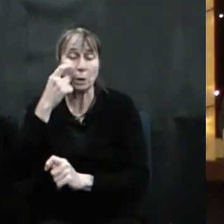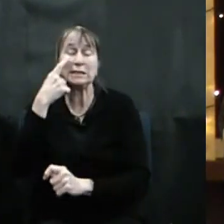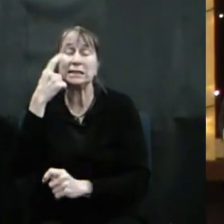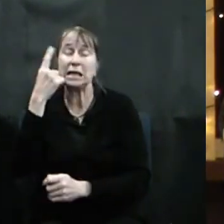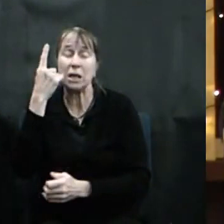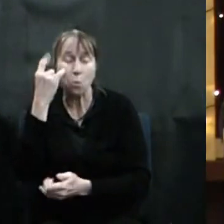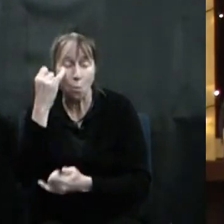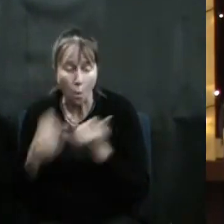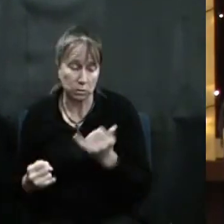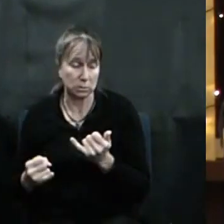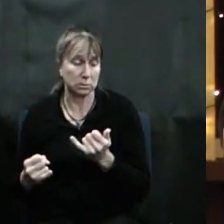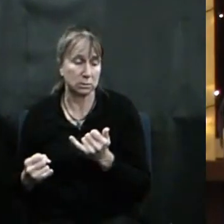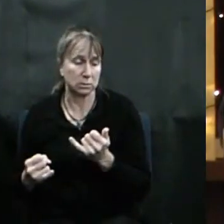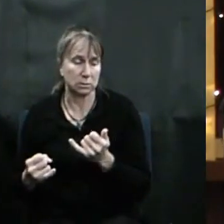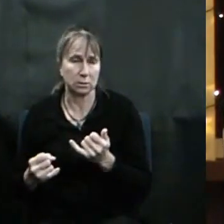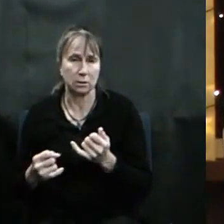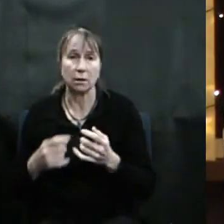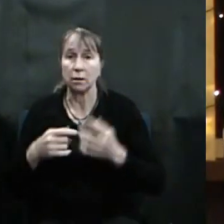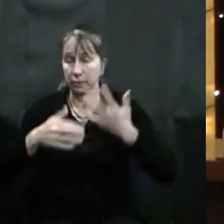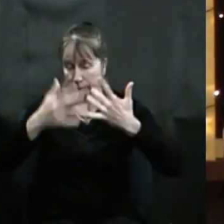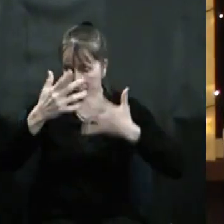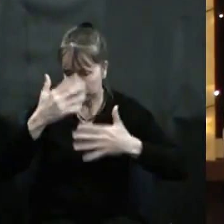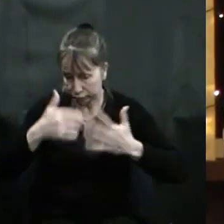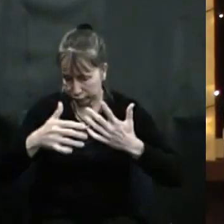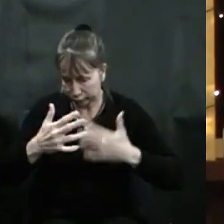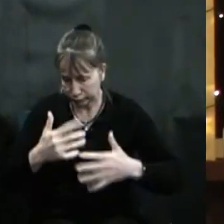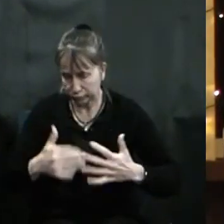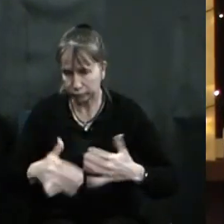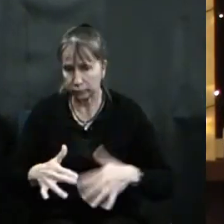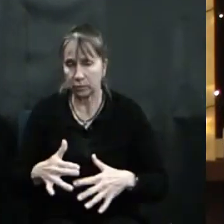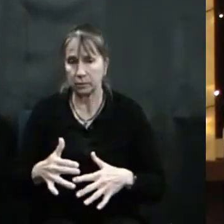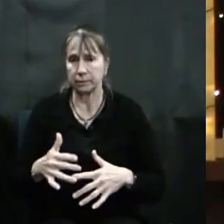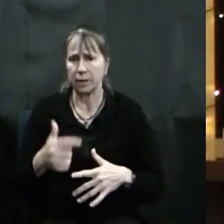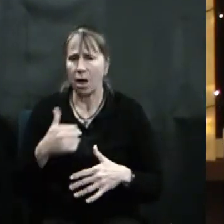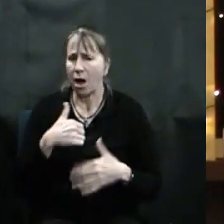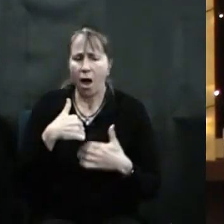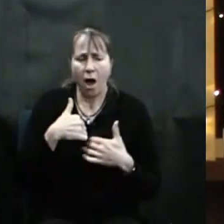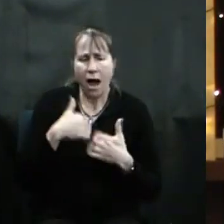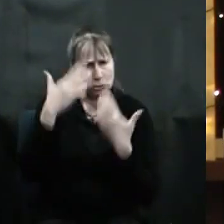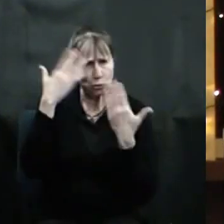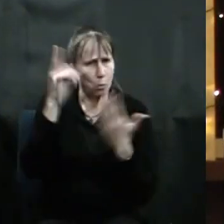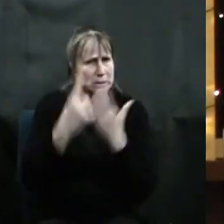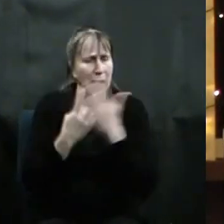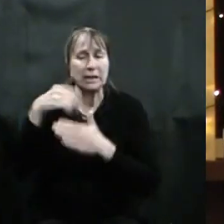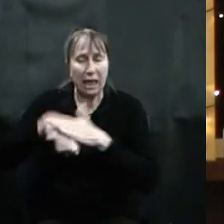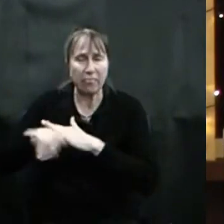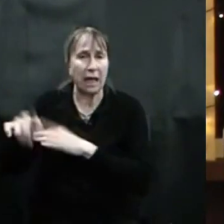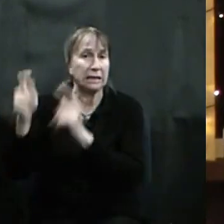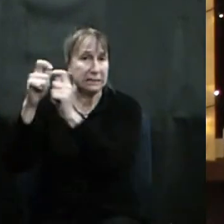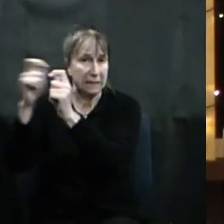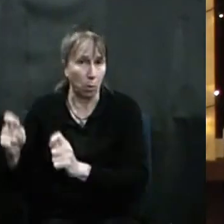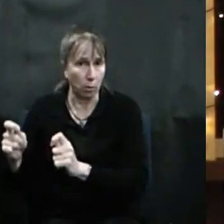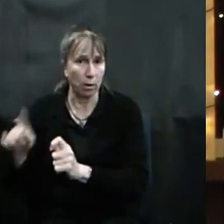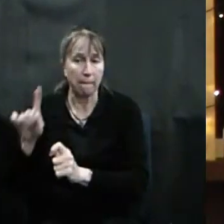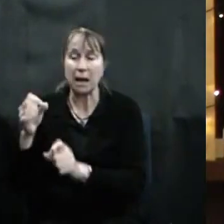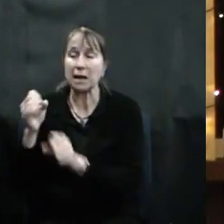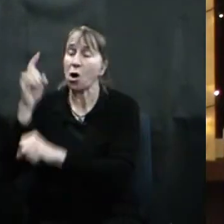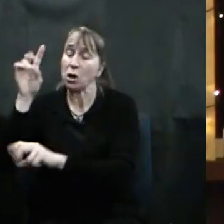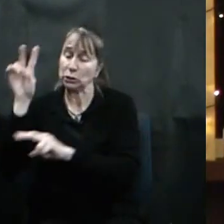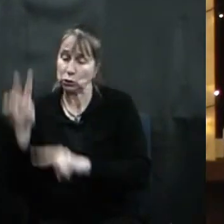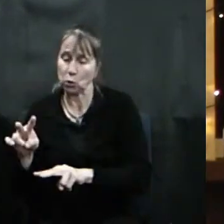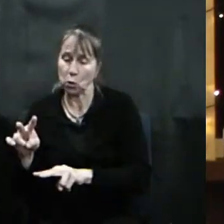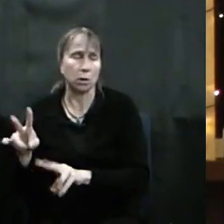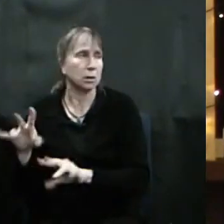And the chapter goes on. Don't know what exactly was going on in the temple, but you can see what it looked like to God,